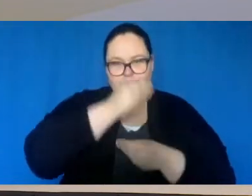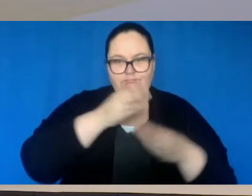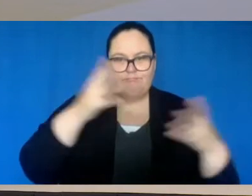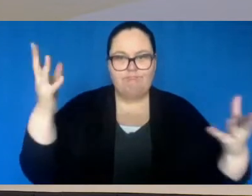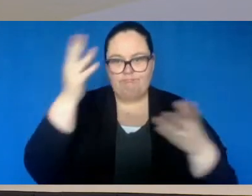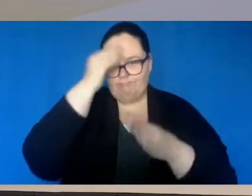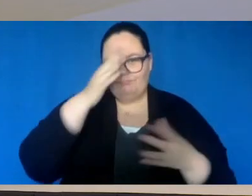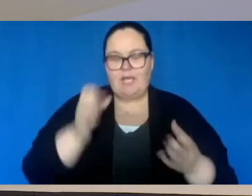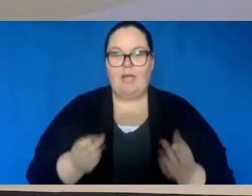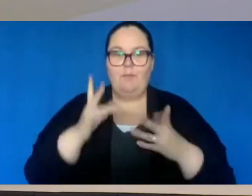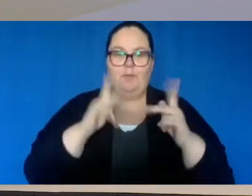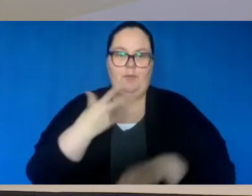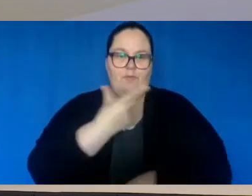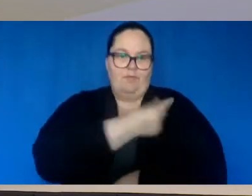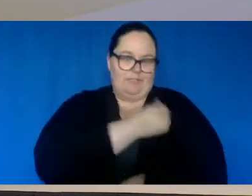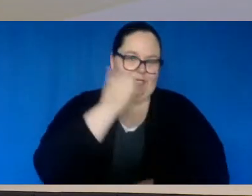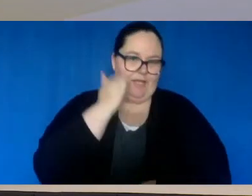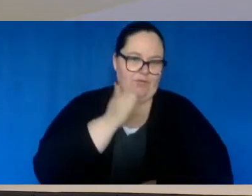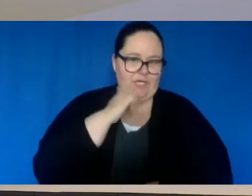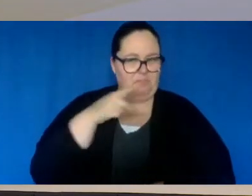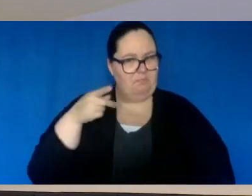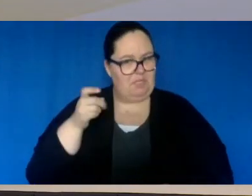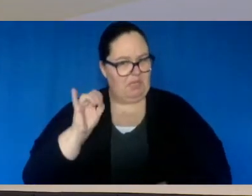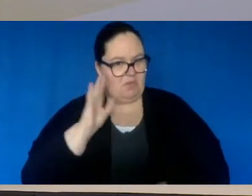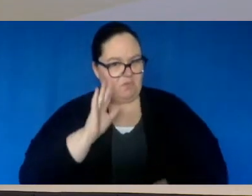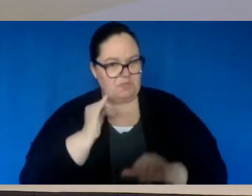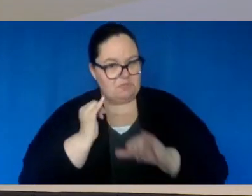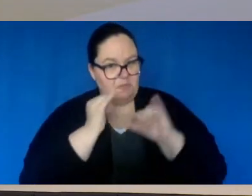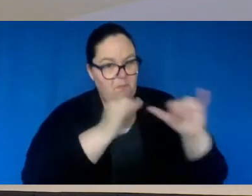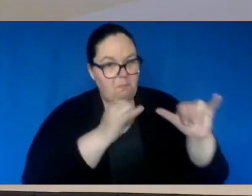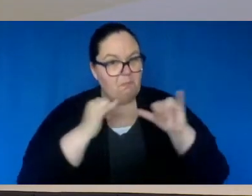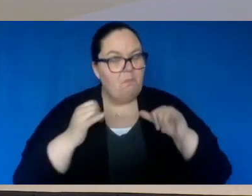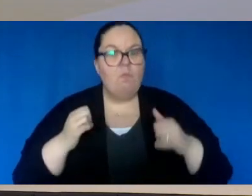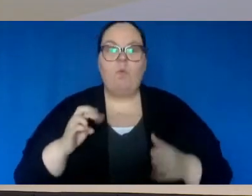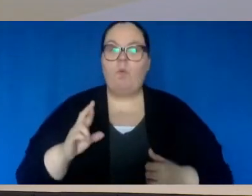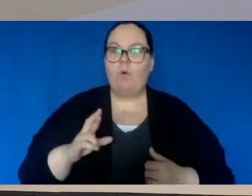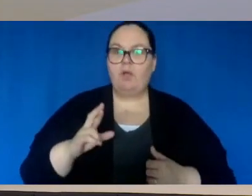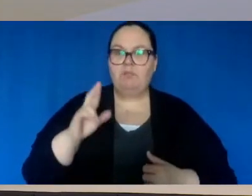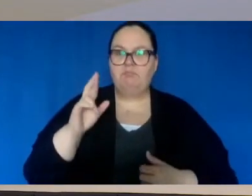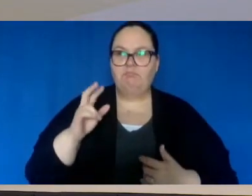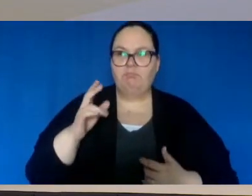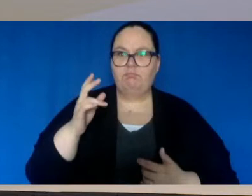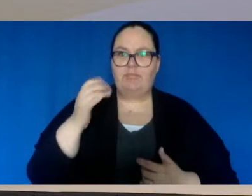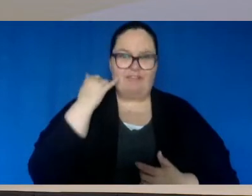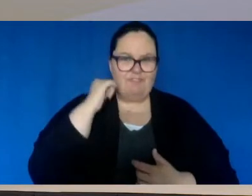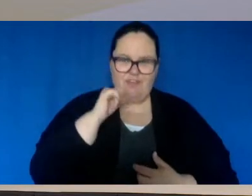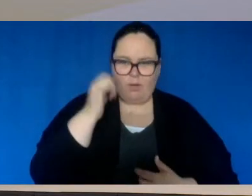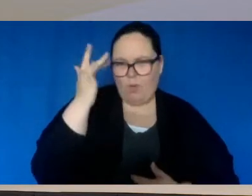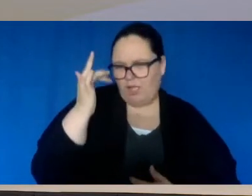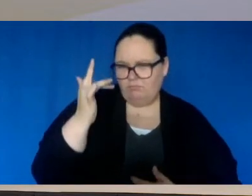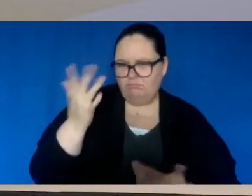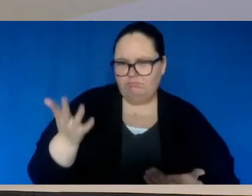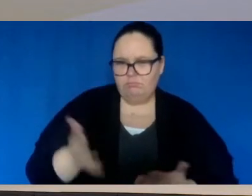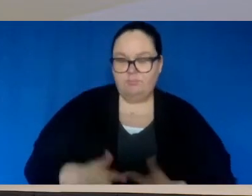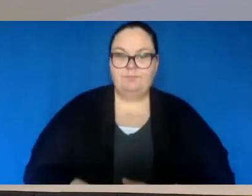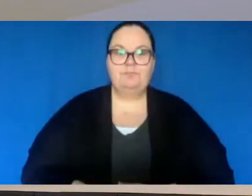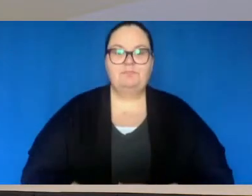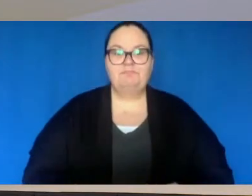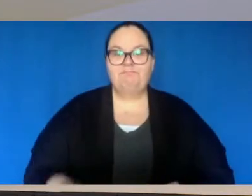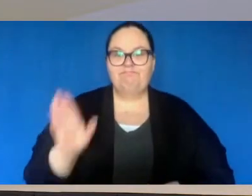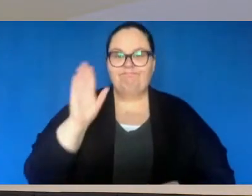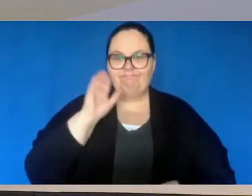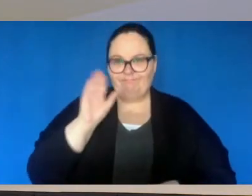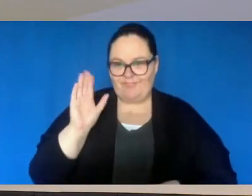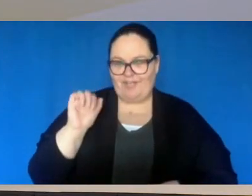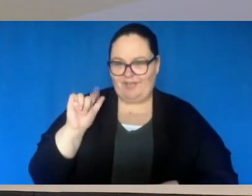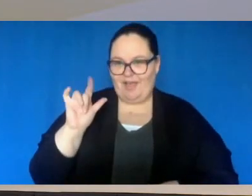day. Just wondering if PEI plans to do that and why or why not. So hi, Allison. So